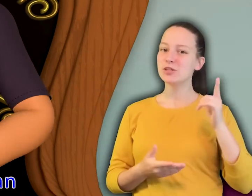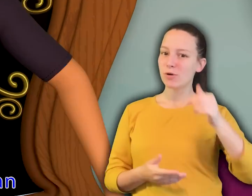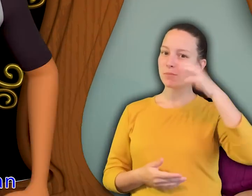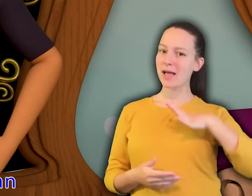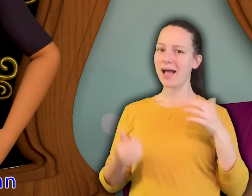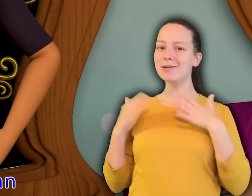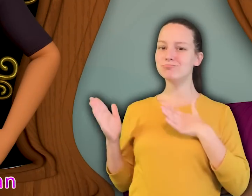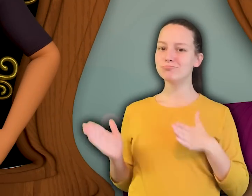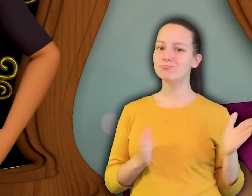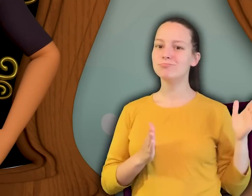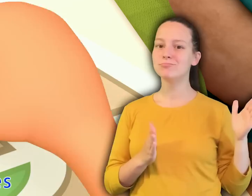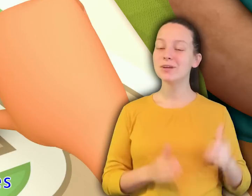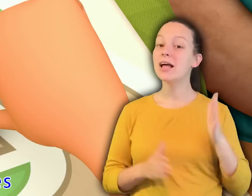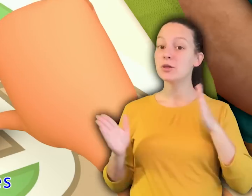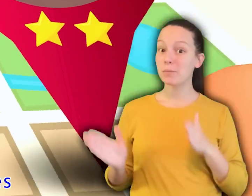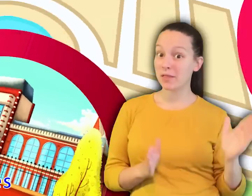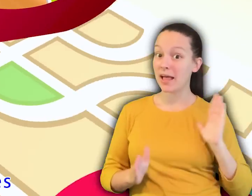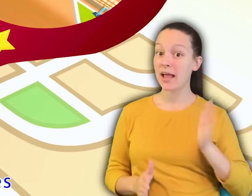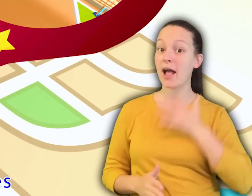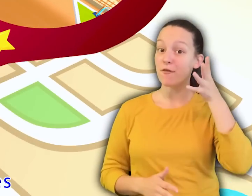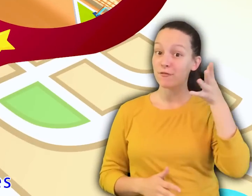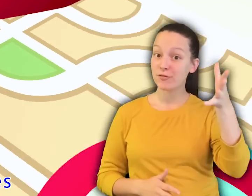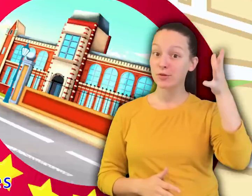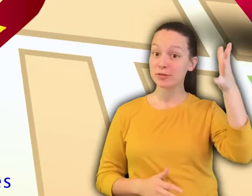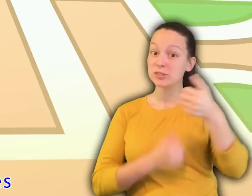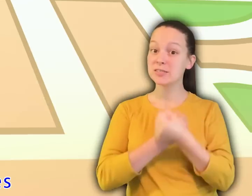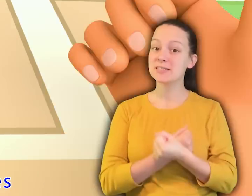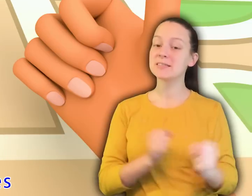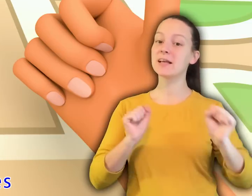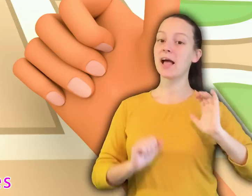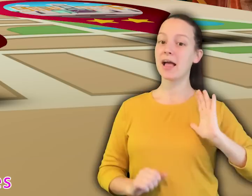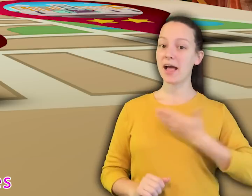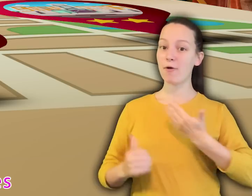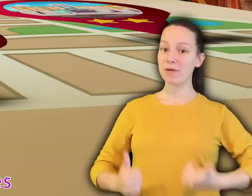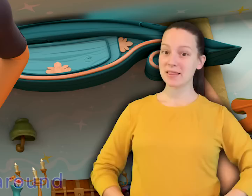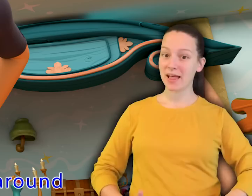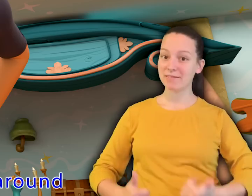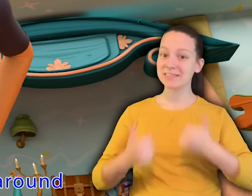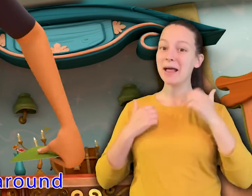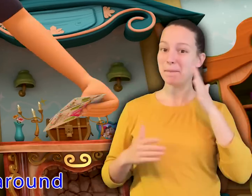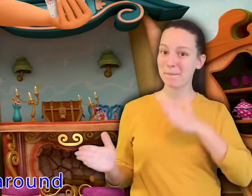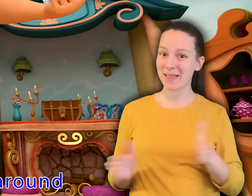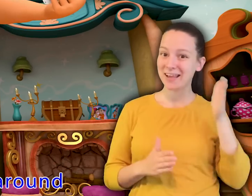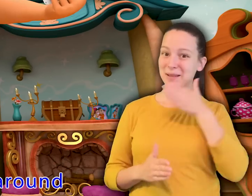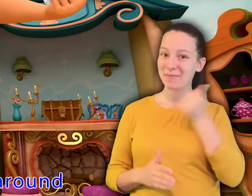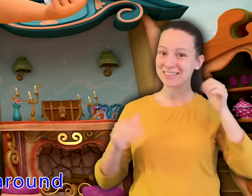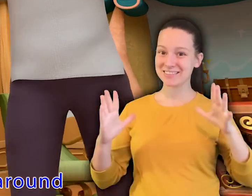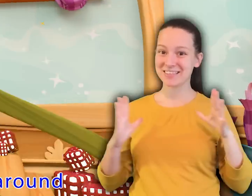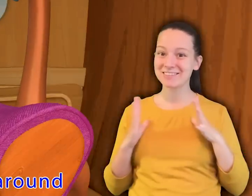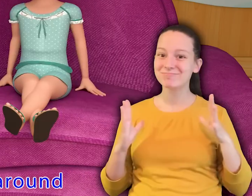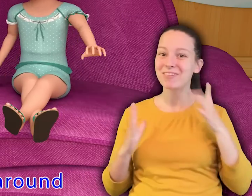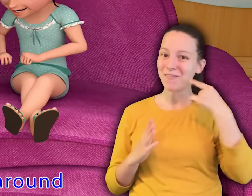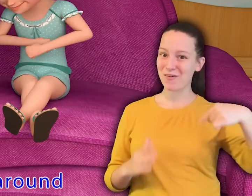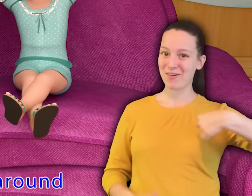man with a plan planning our future securing our lives and planning the best